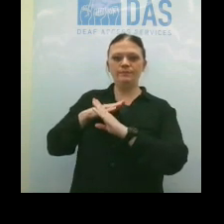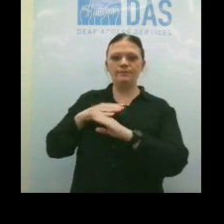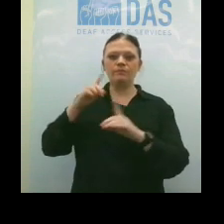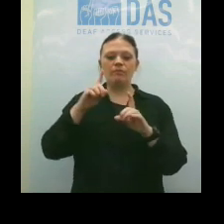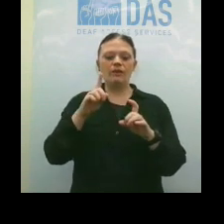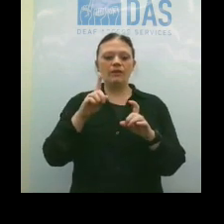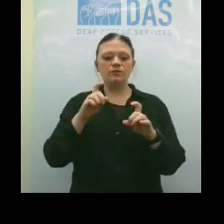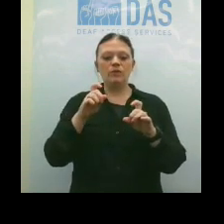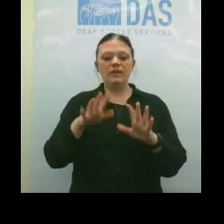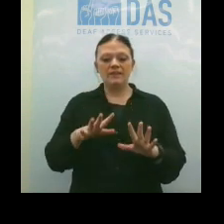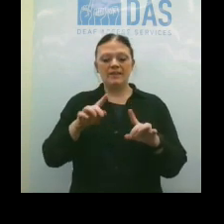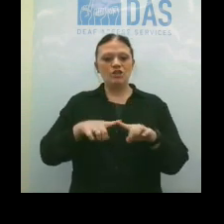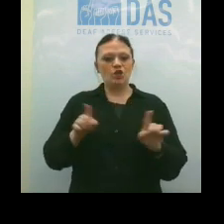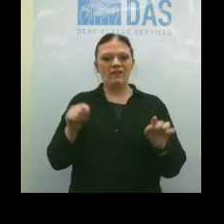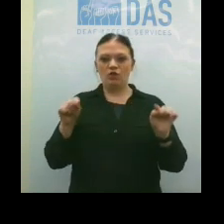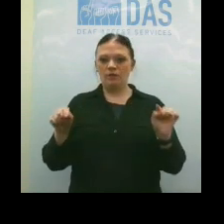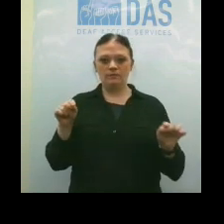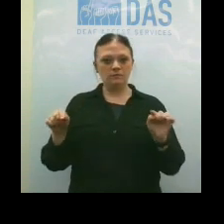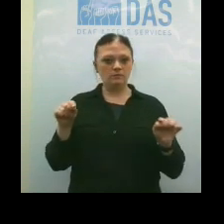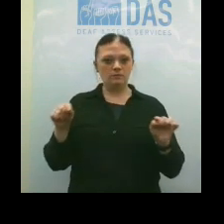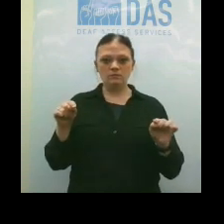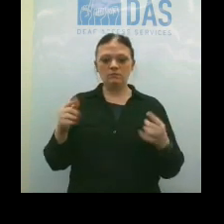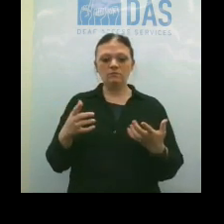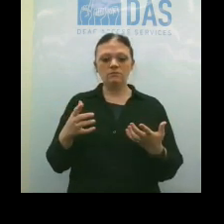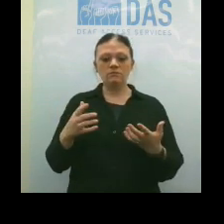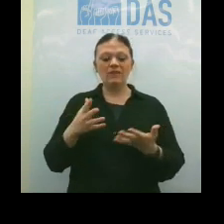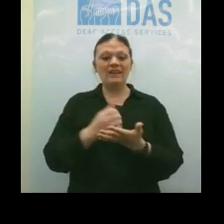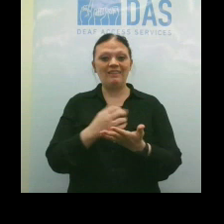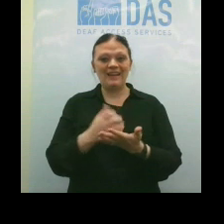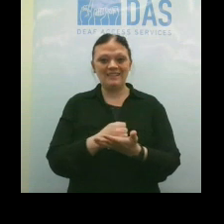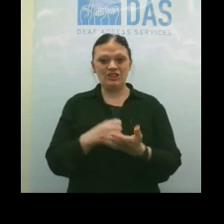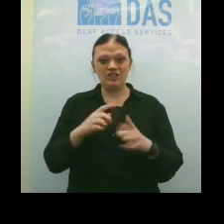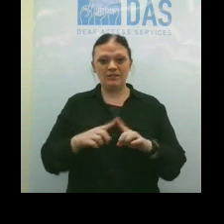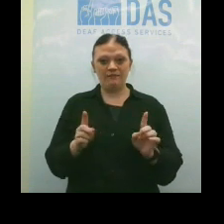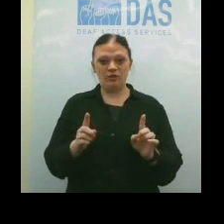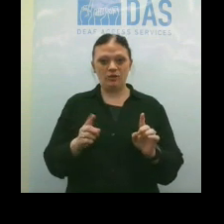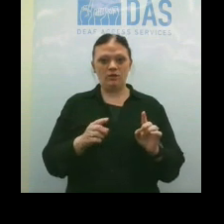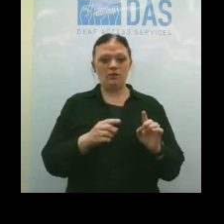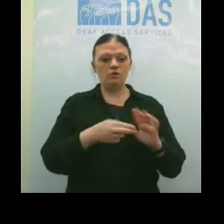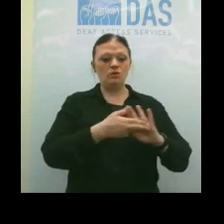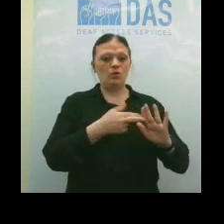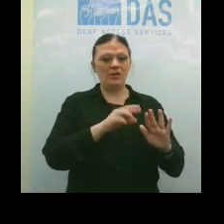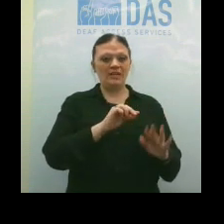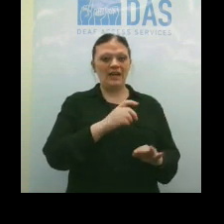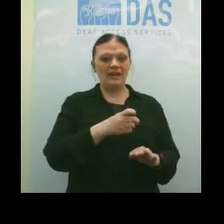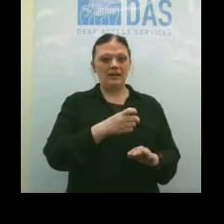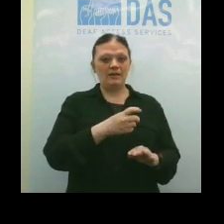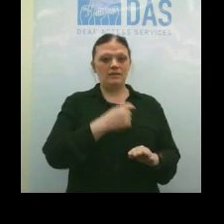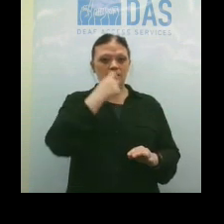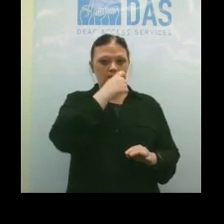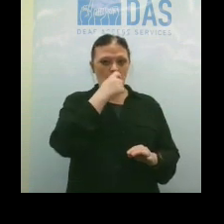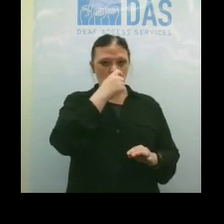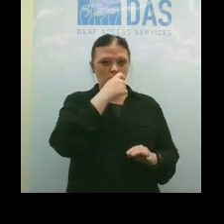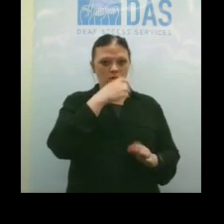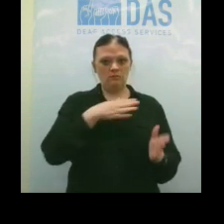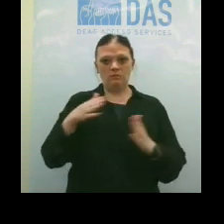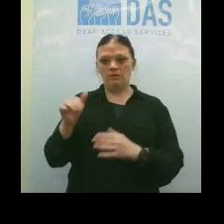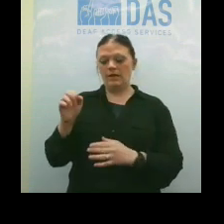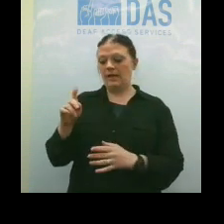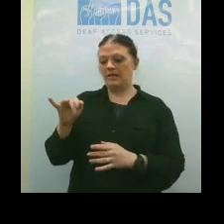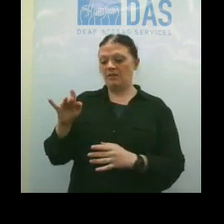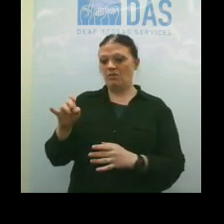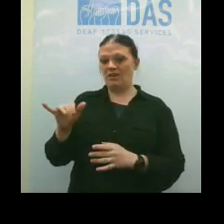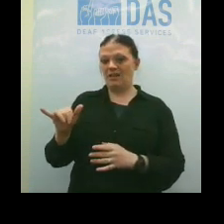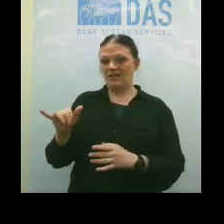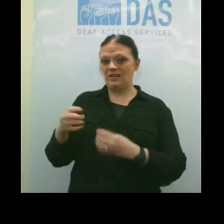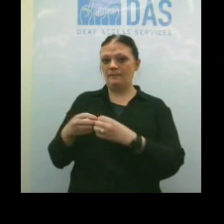tests are different they're collected differently. With the diagnostic test, you need a nose swab. With the antibody testing, most